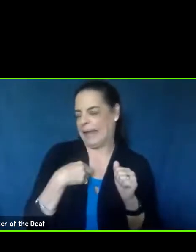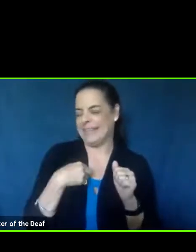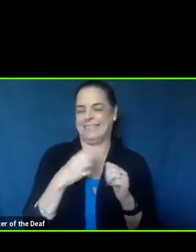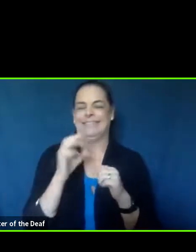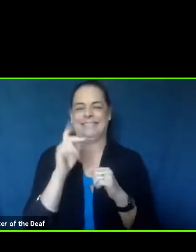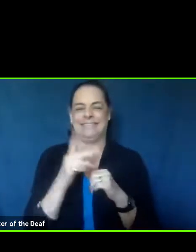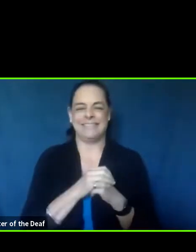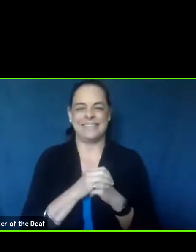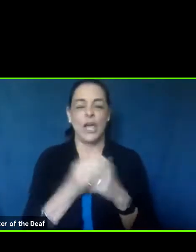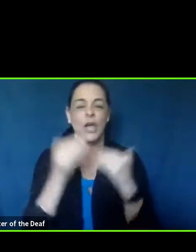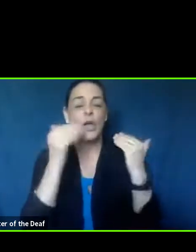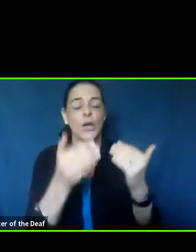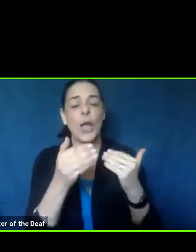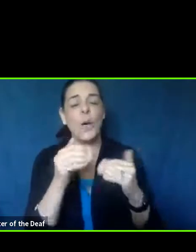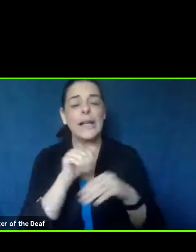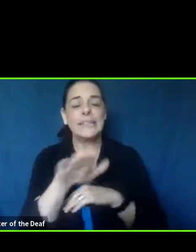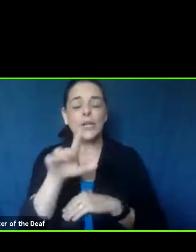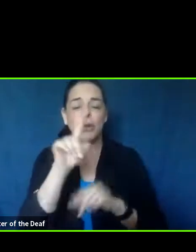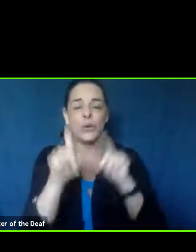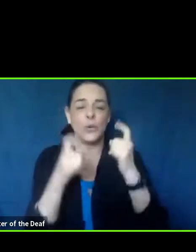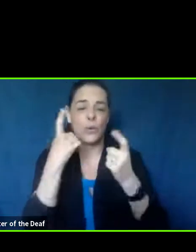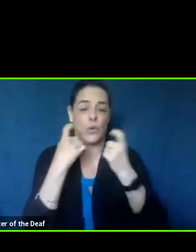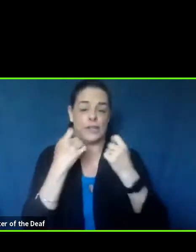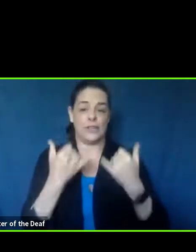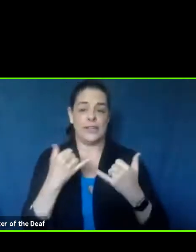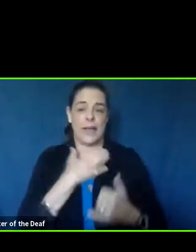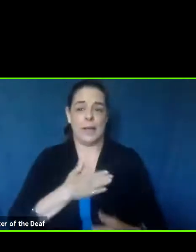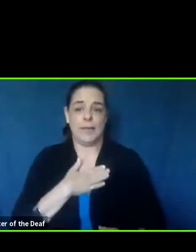All right, go ahead and submit your questions now, please.